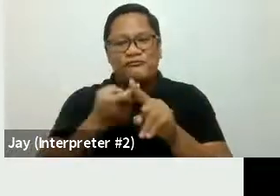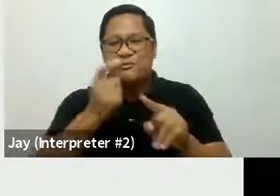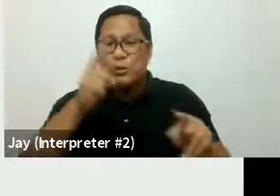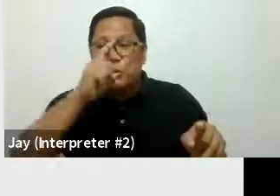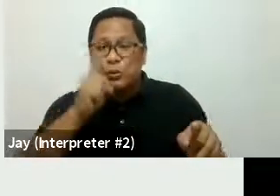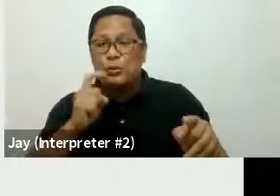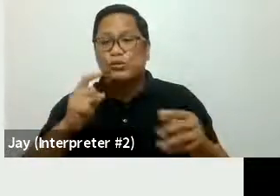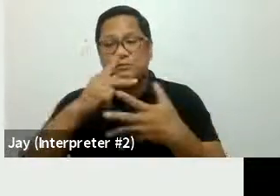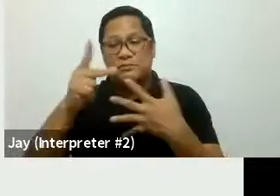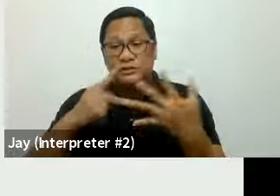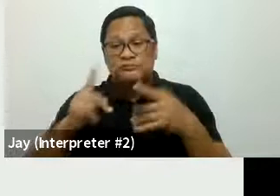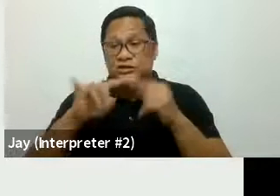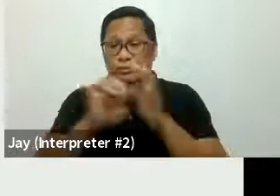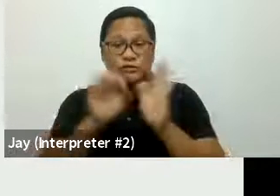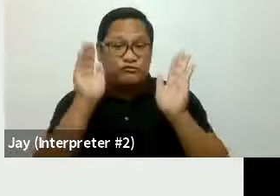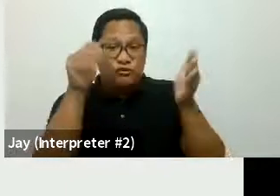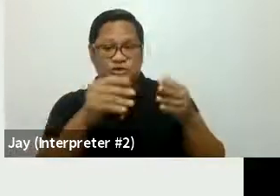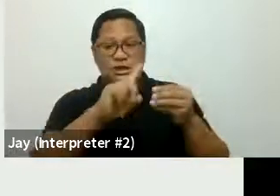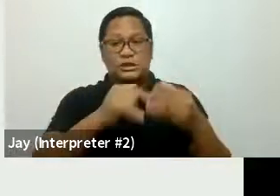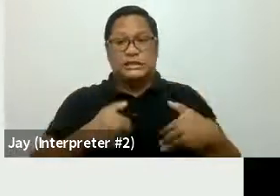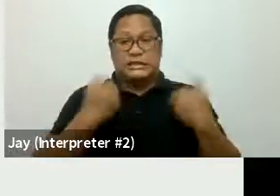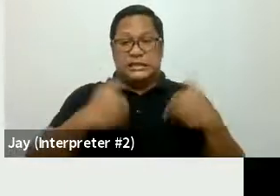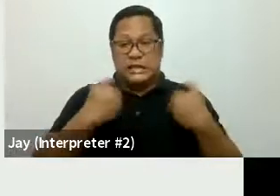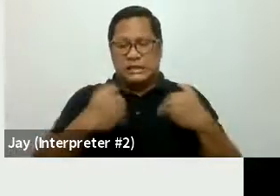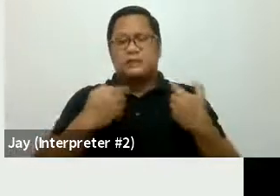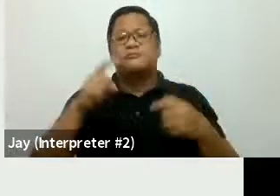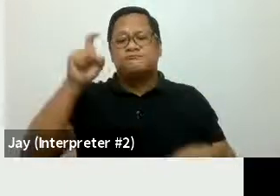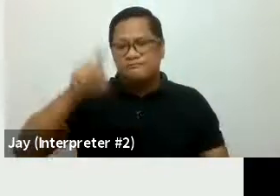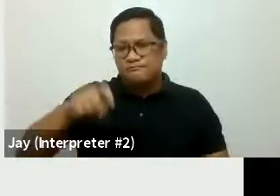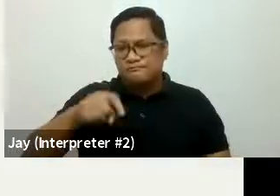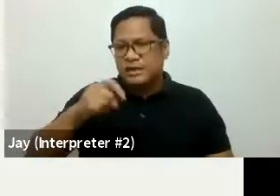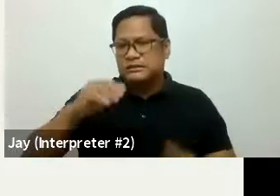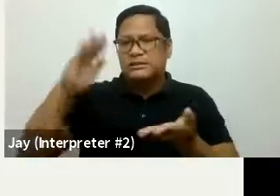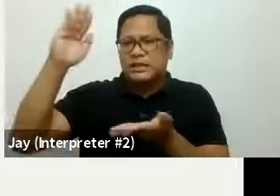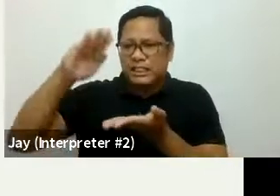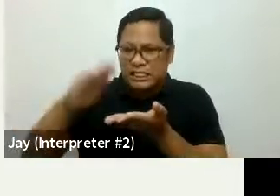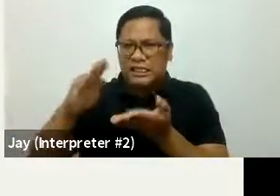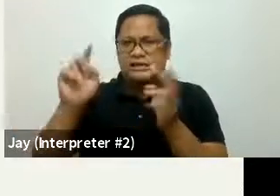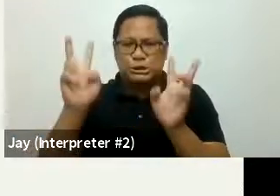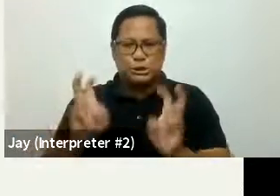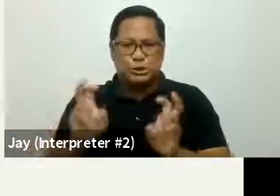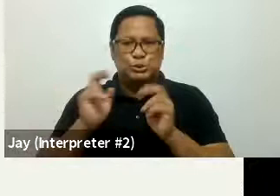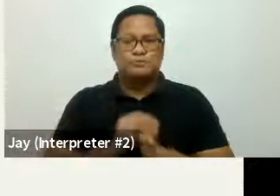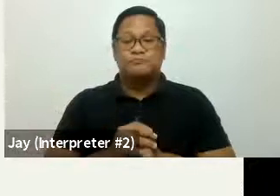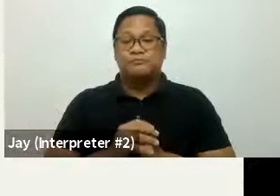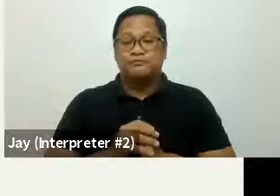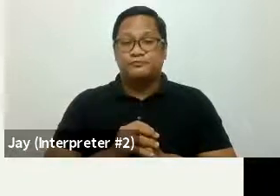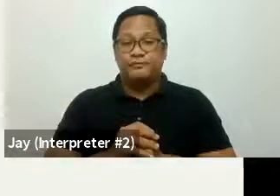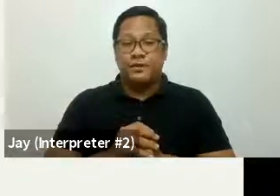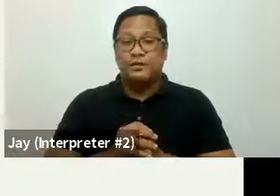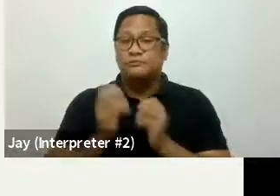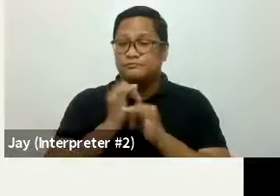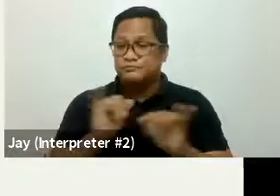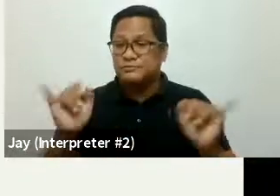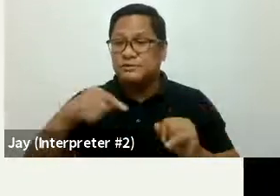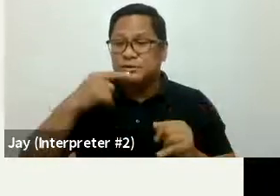if we're focusing on the younger population, then this should be less of an issue. Just to say that over